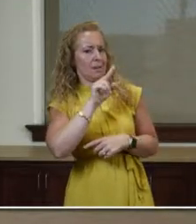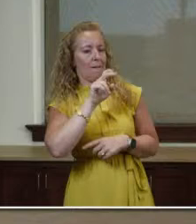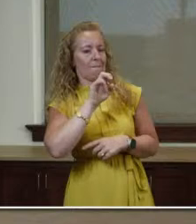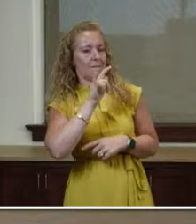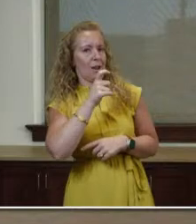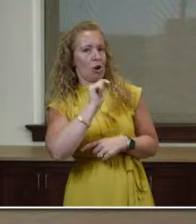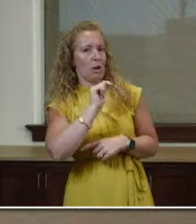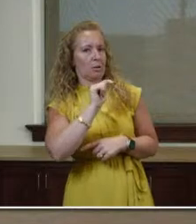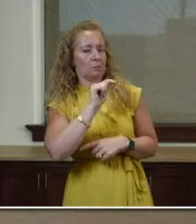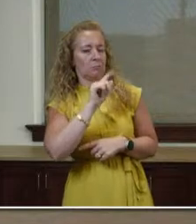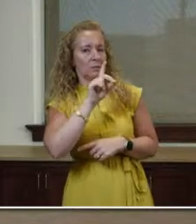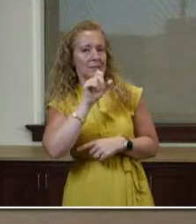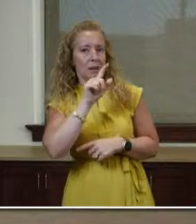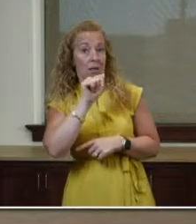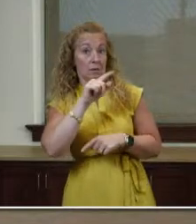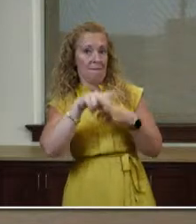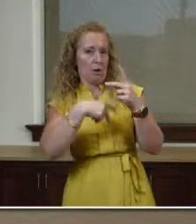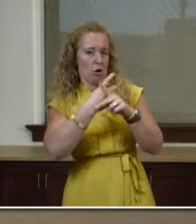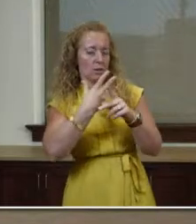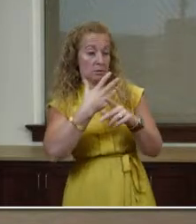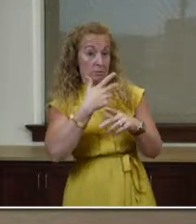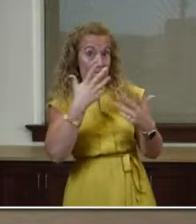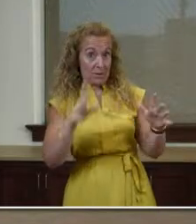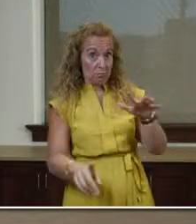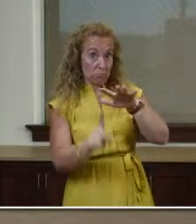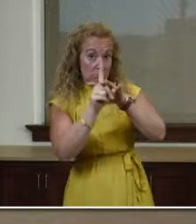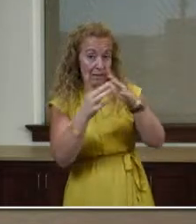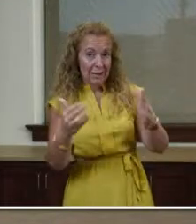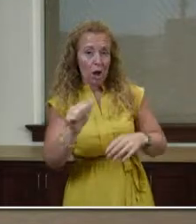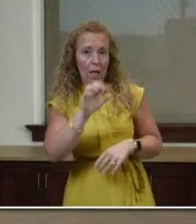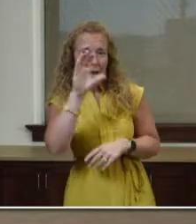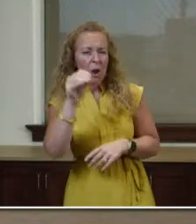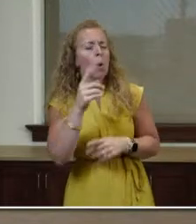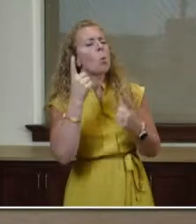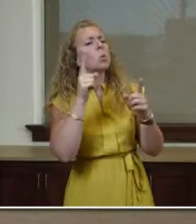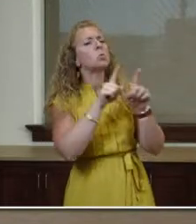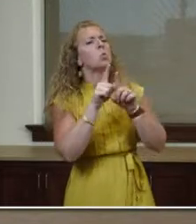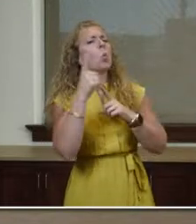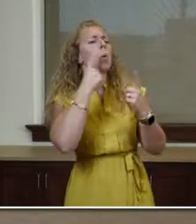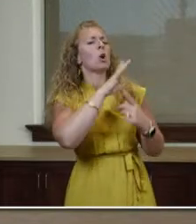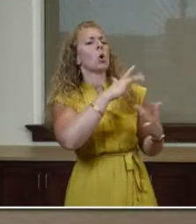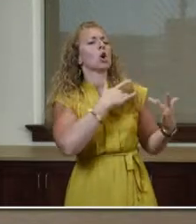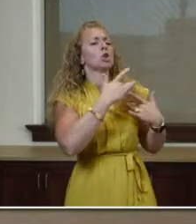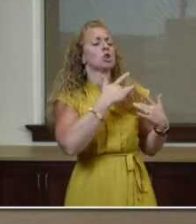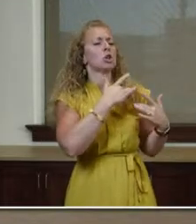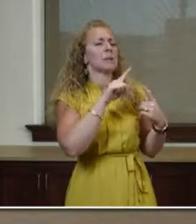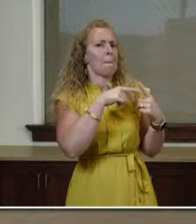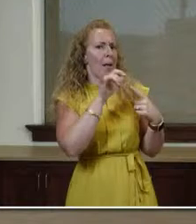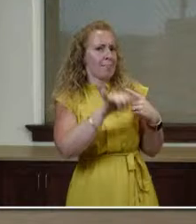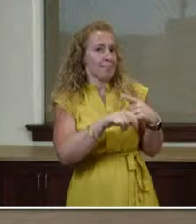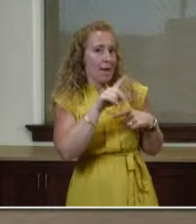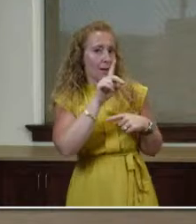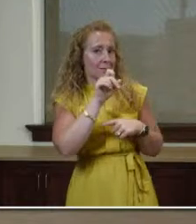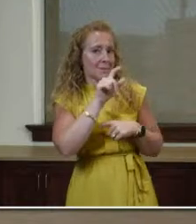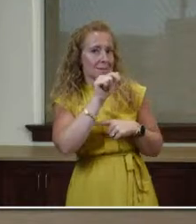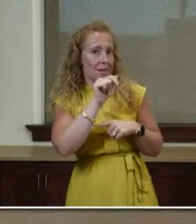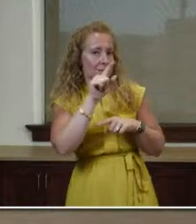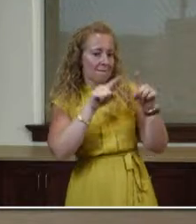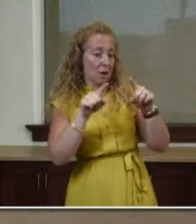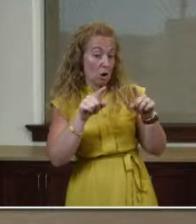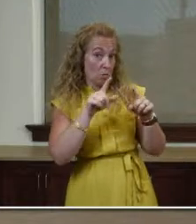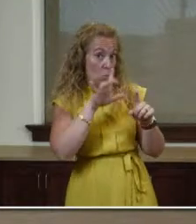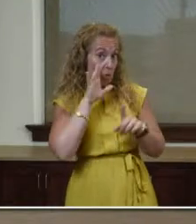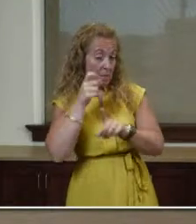Delta variant been found in Allegheny County? What are your concerns with the Delta variant in terms of A, how it will affect kids who cannot